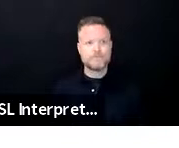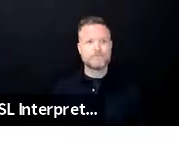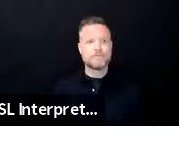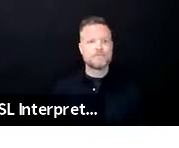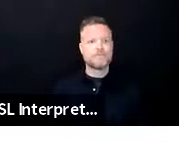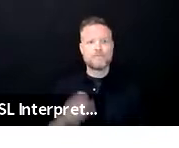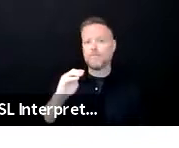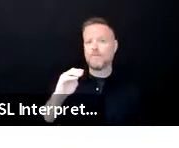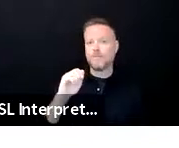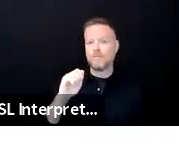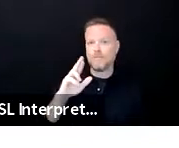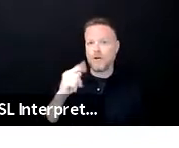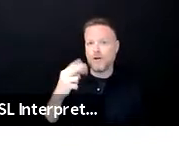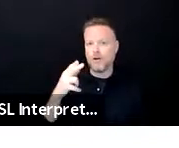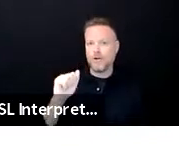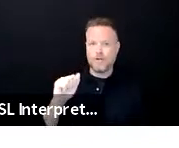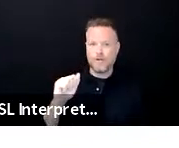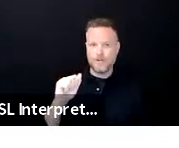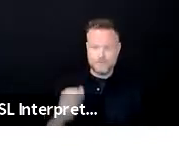Martha Gabehart,